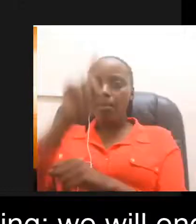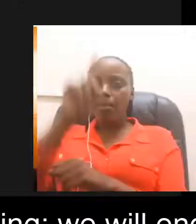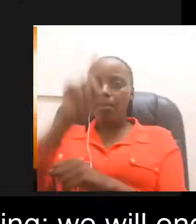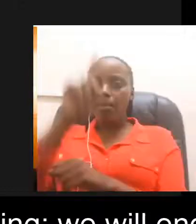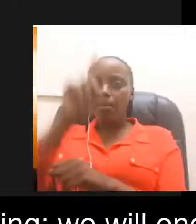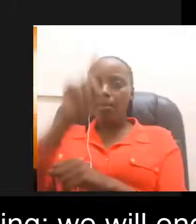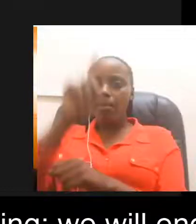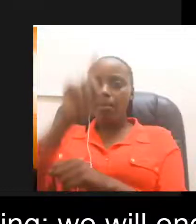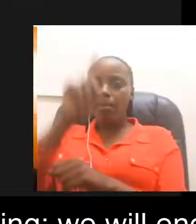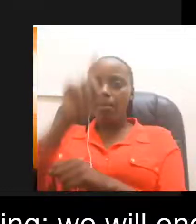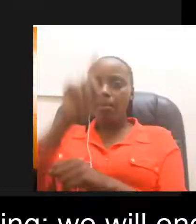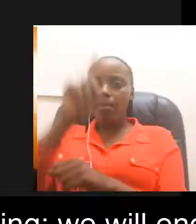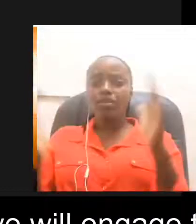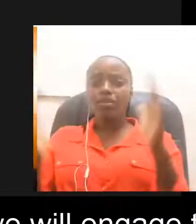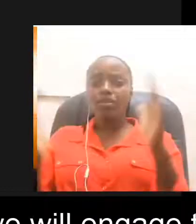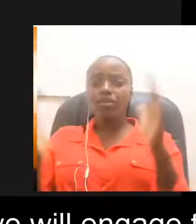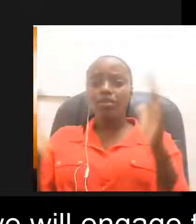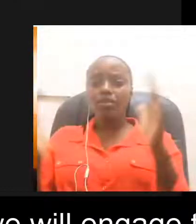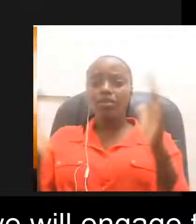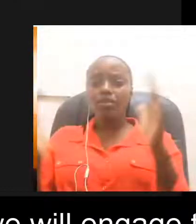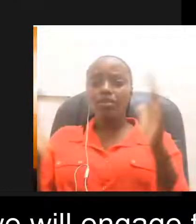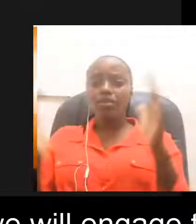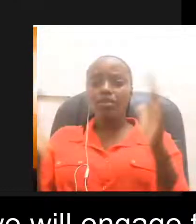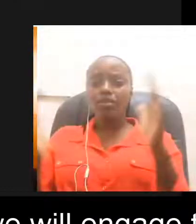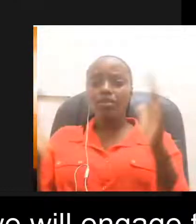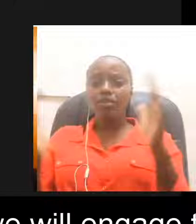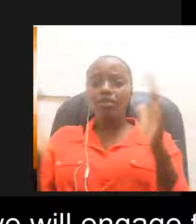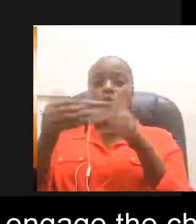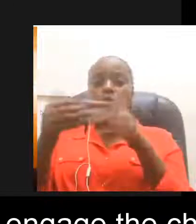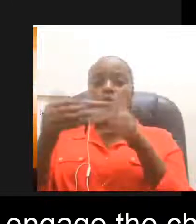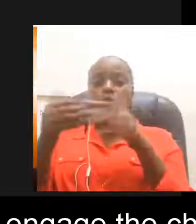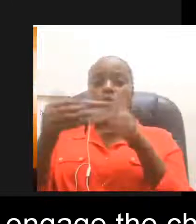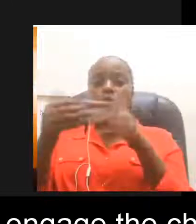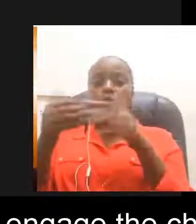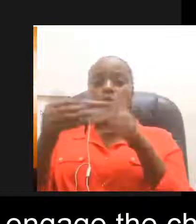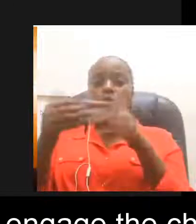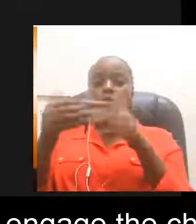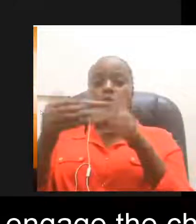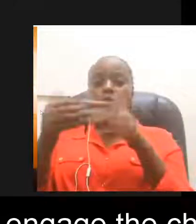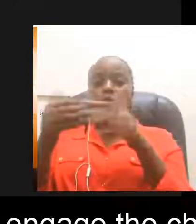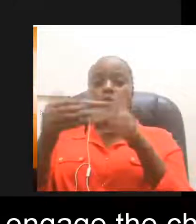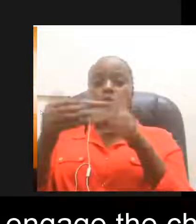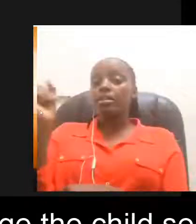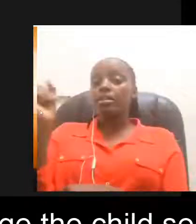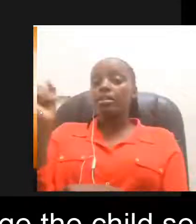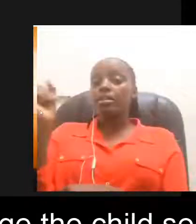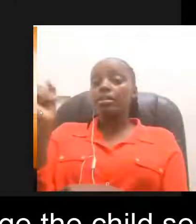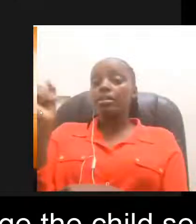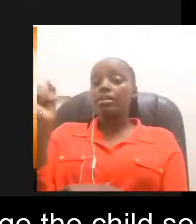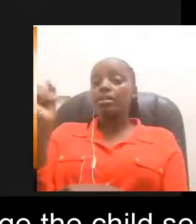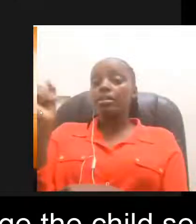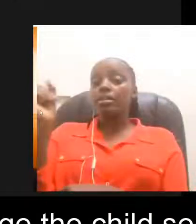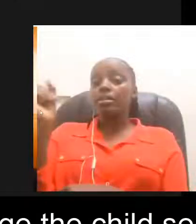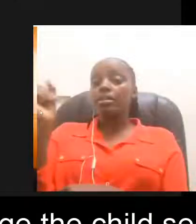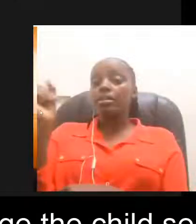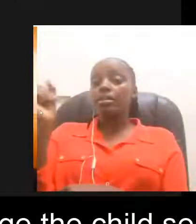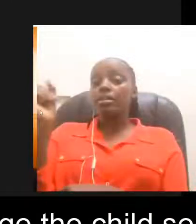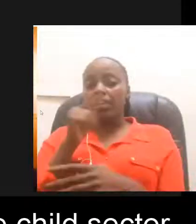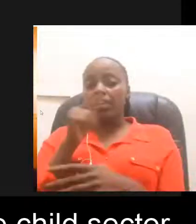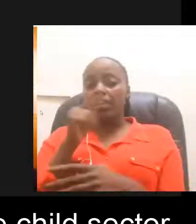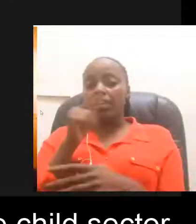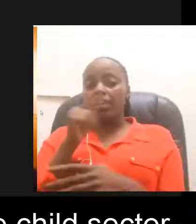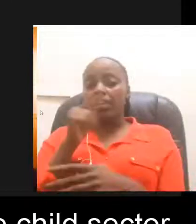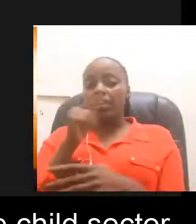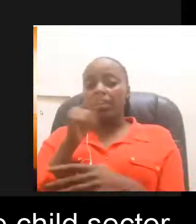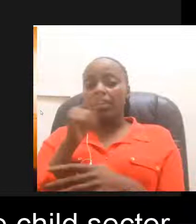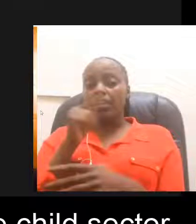the forum. We have to look at how we engage. And as I pointed out yesterday, from holding these regional consultations